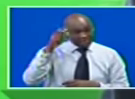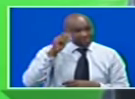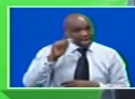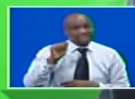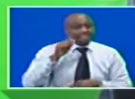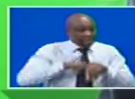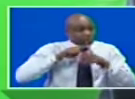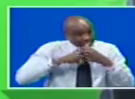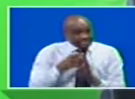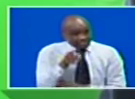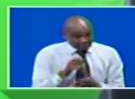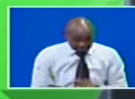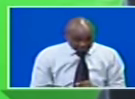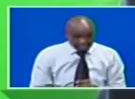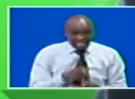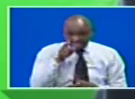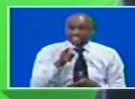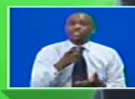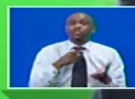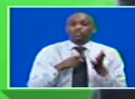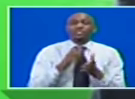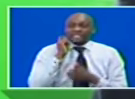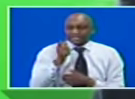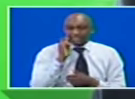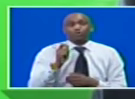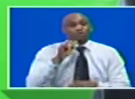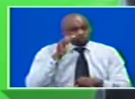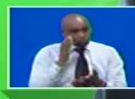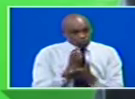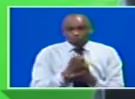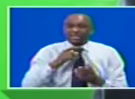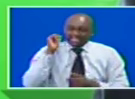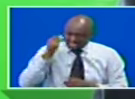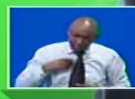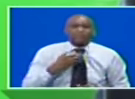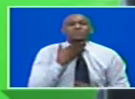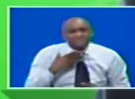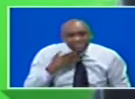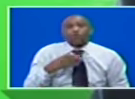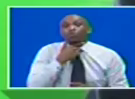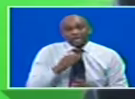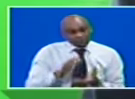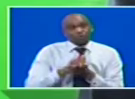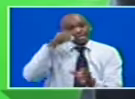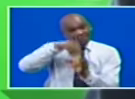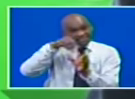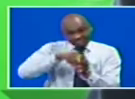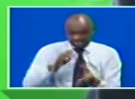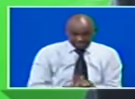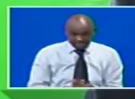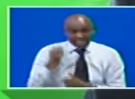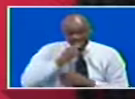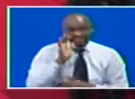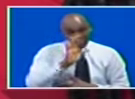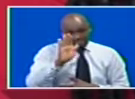pilot is really an testament of the desire by Kenyans to also become and invest in their